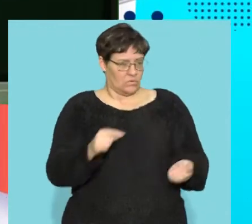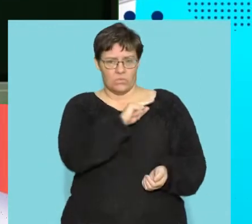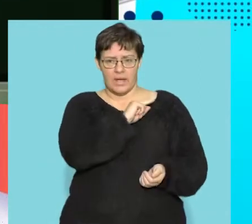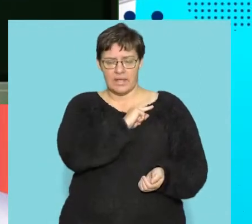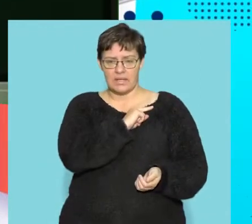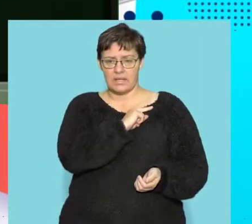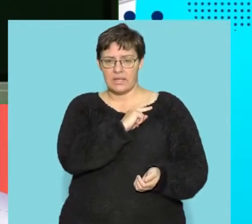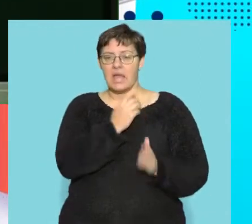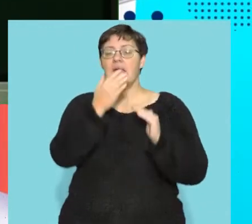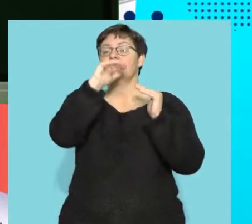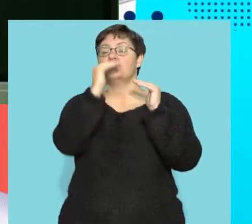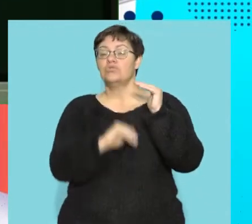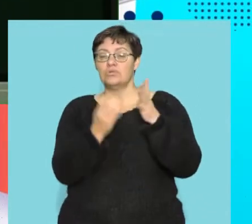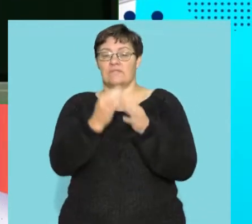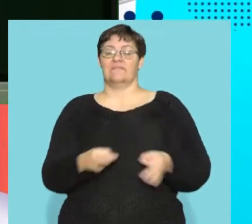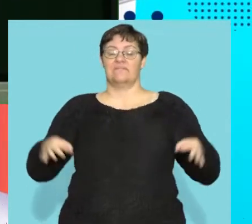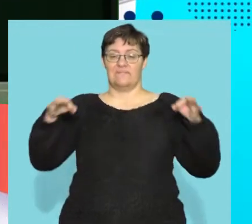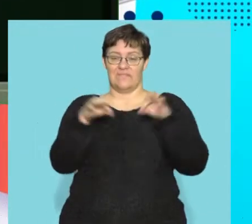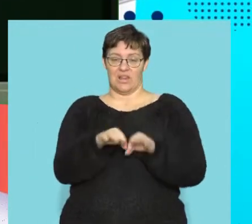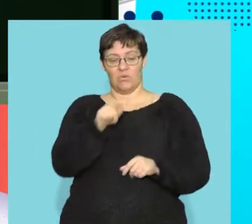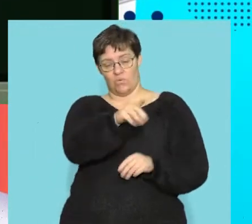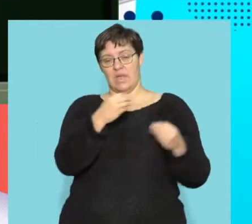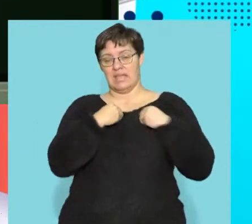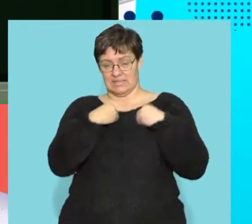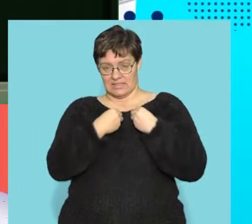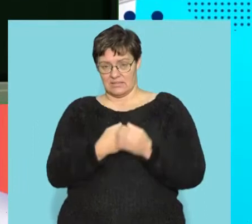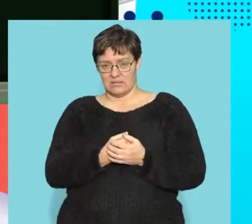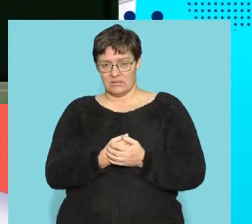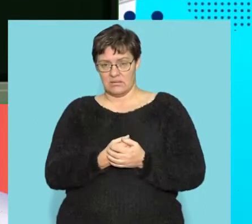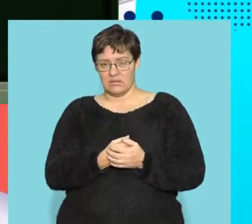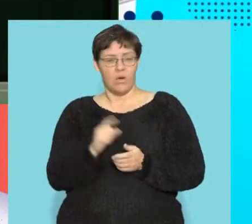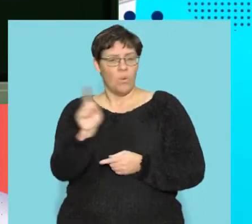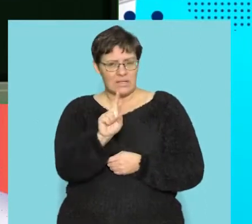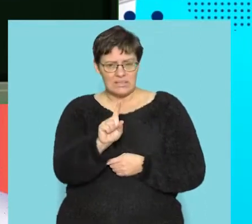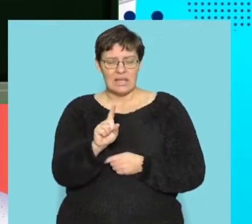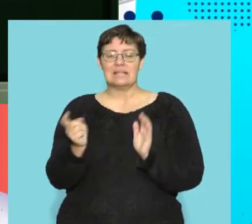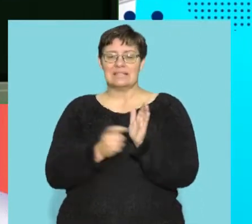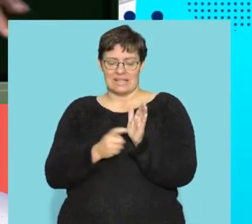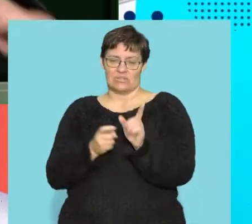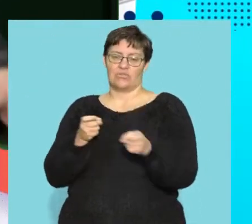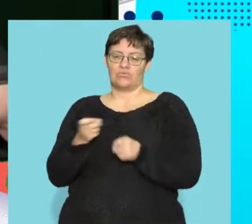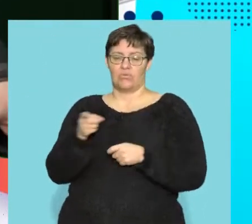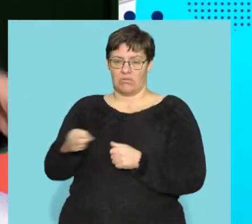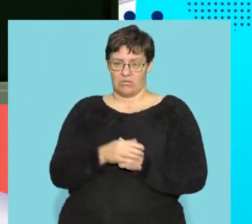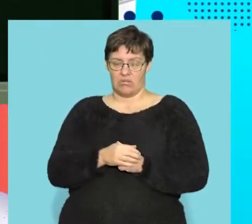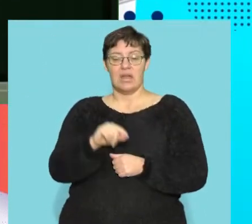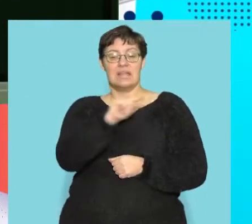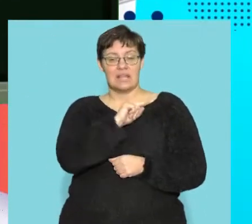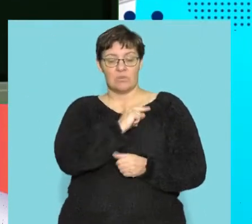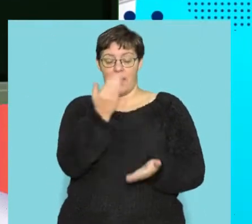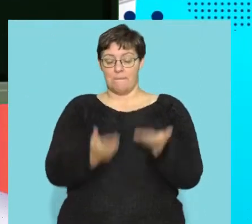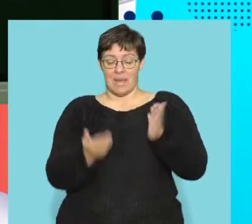It reduces the value of my asset. Which asset? Debtors control. Therefore, in my balance sheet, we